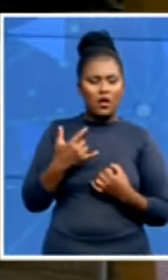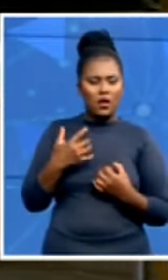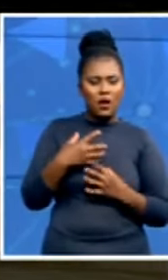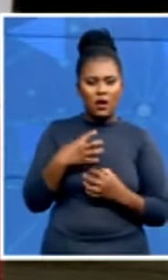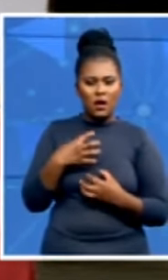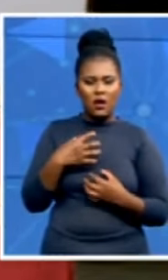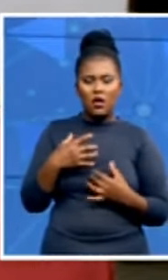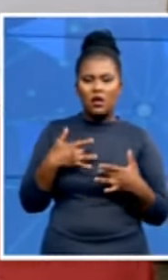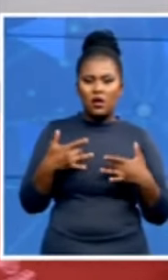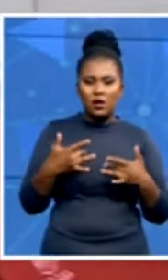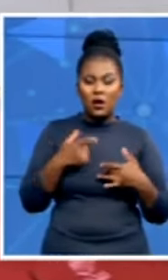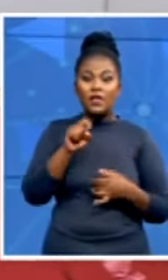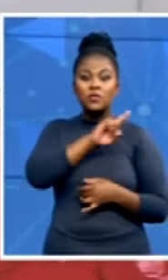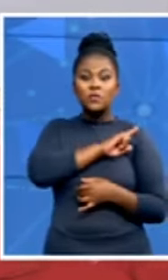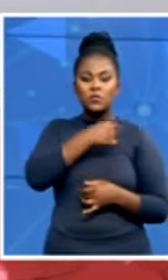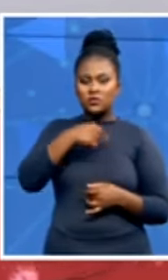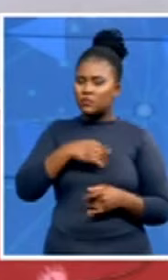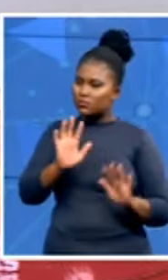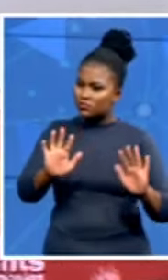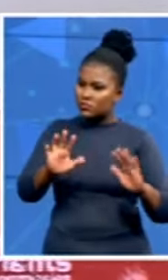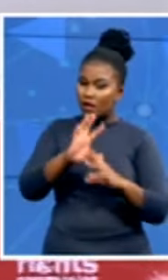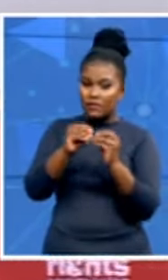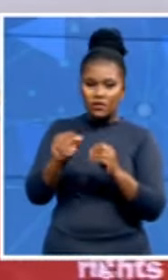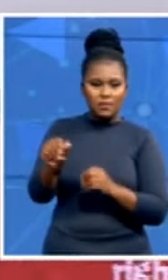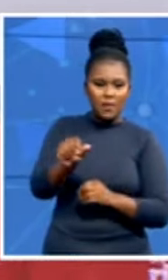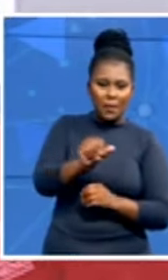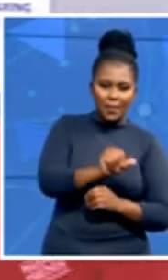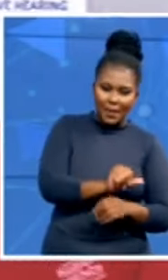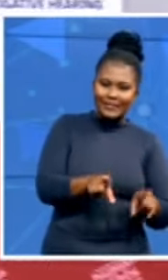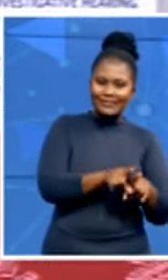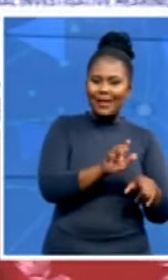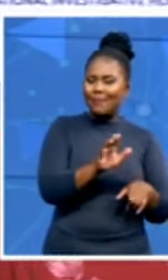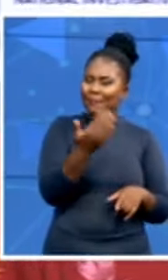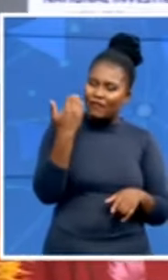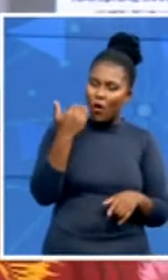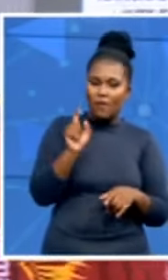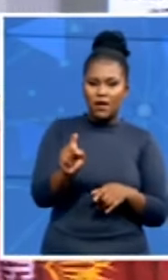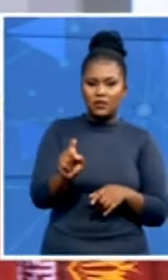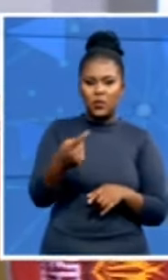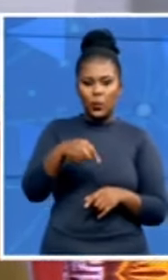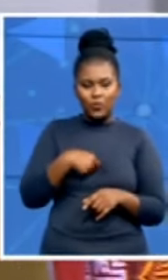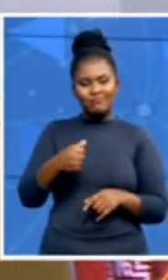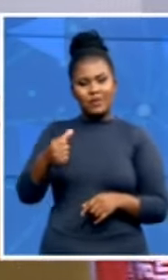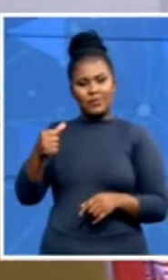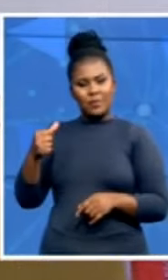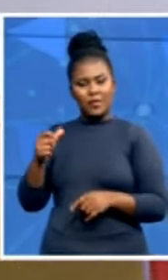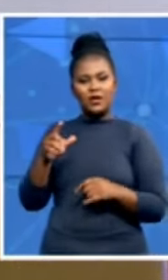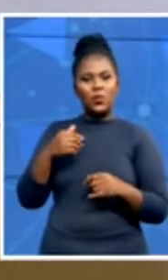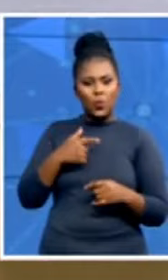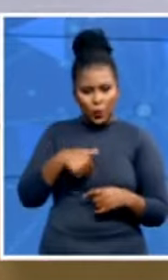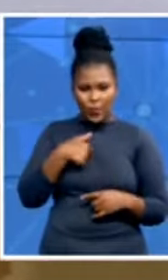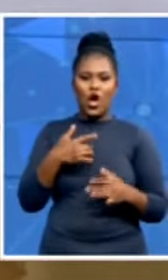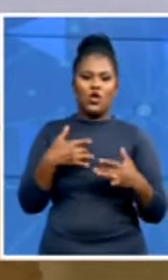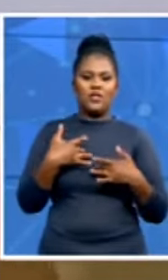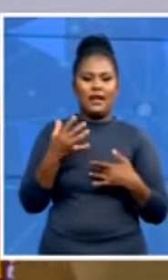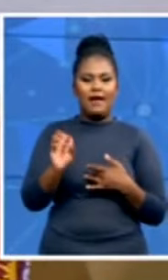normal. Let there be one communicator that is designated, and this instance, the cabinet spokesperson. It was because